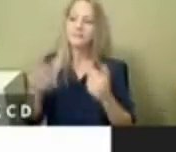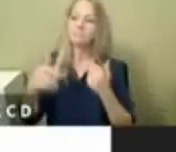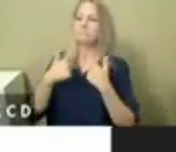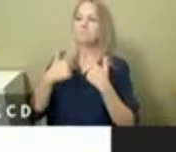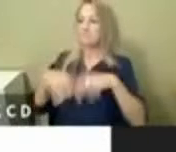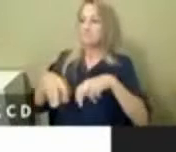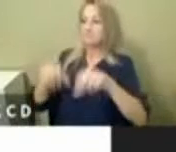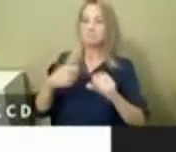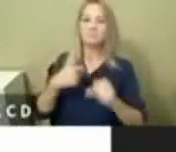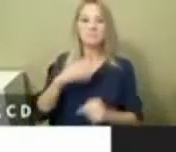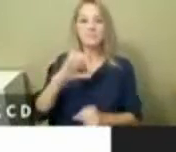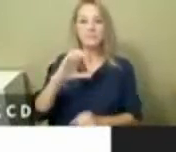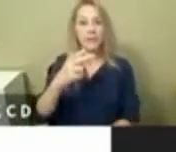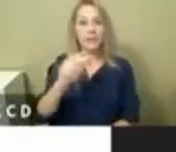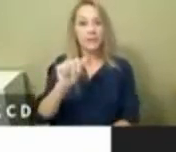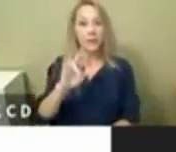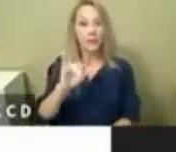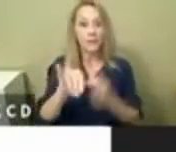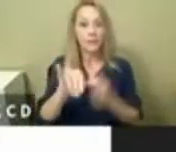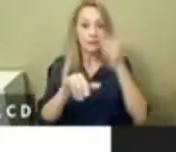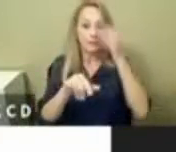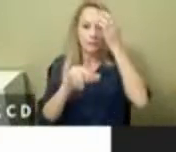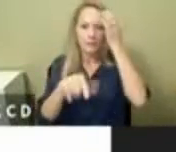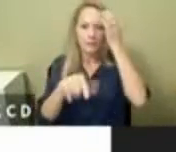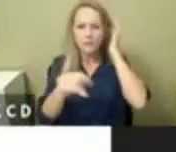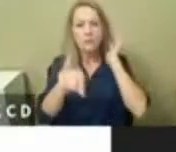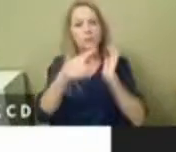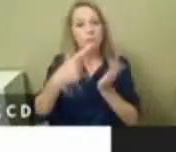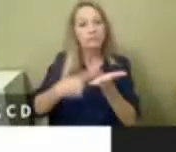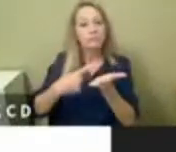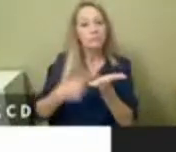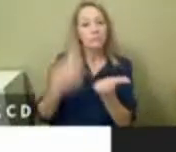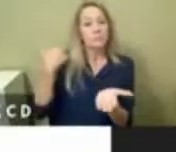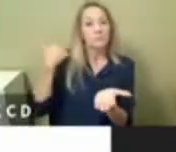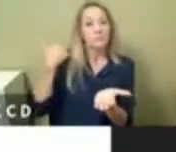and so this is what you guys discussed previously.